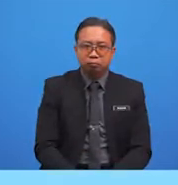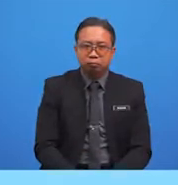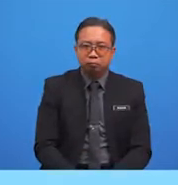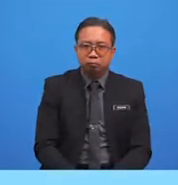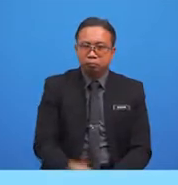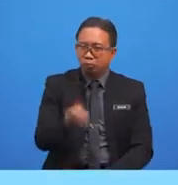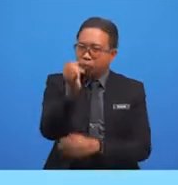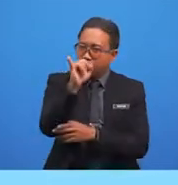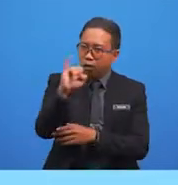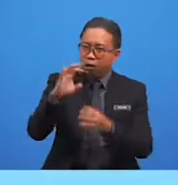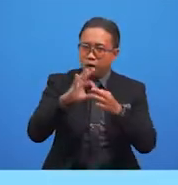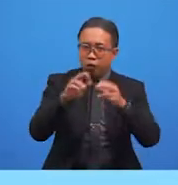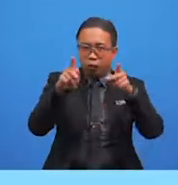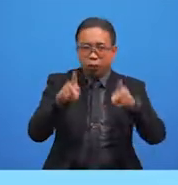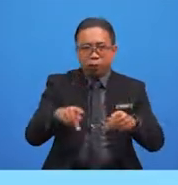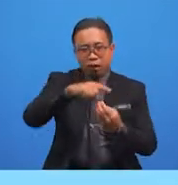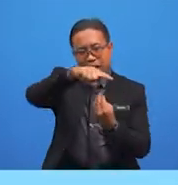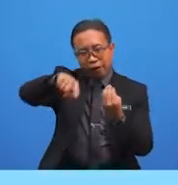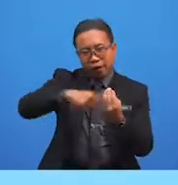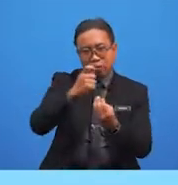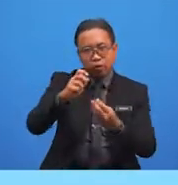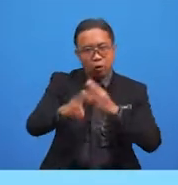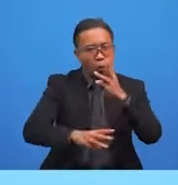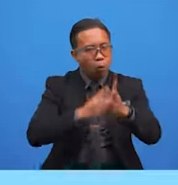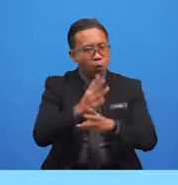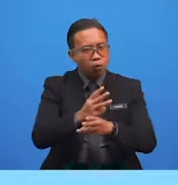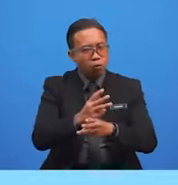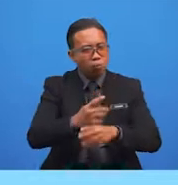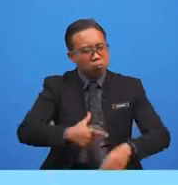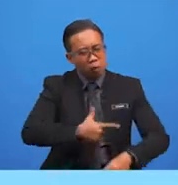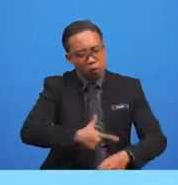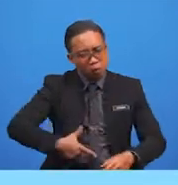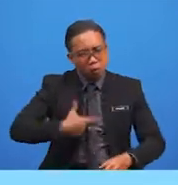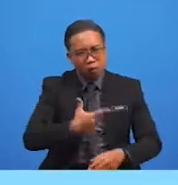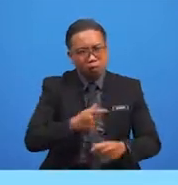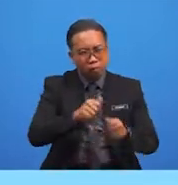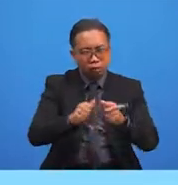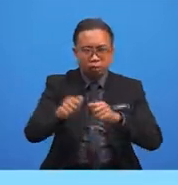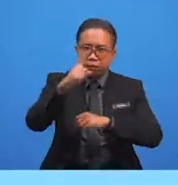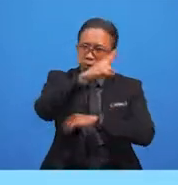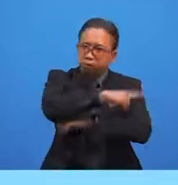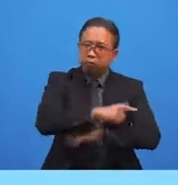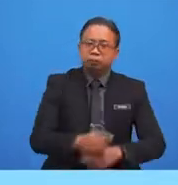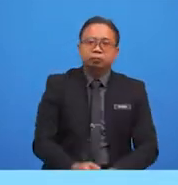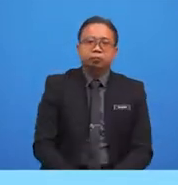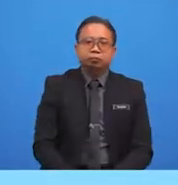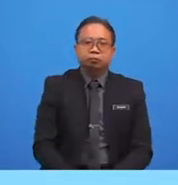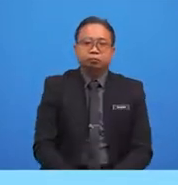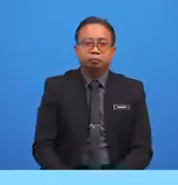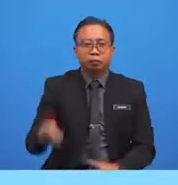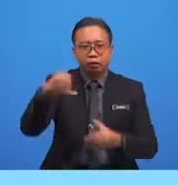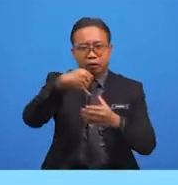Millions of people around the world go hungry every day. You can also